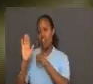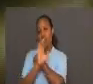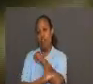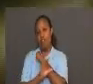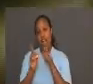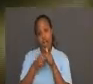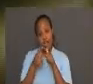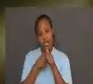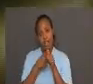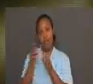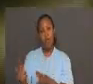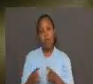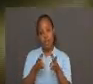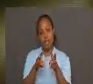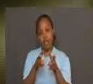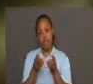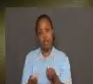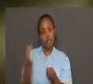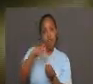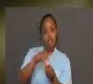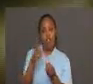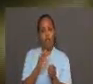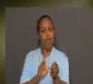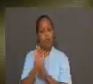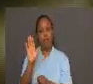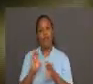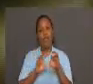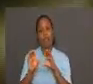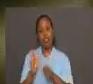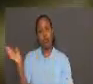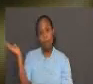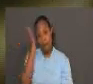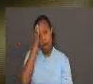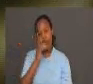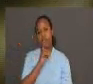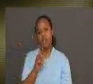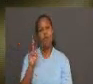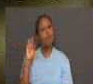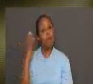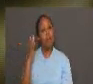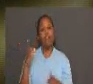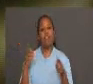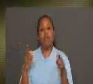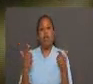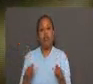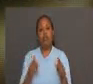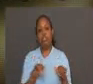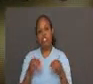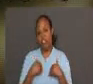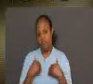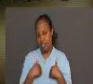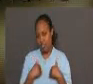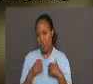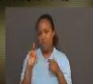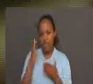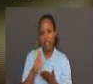One way to become more empowered is to know what opportunities there are for